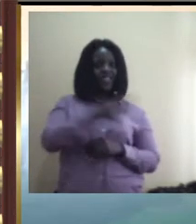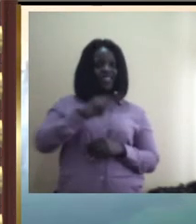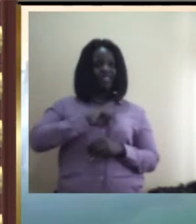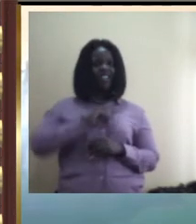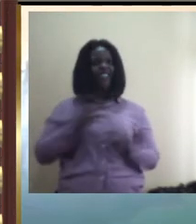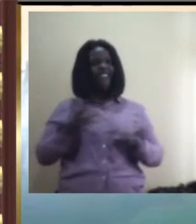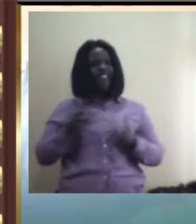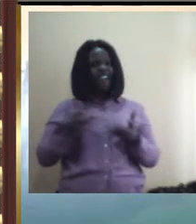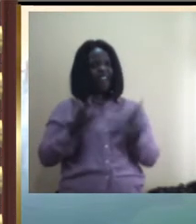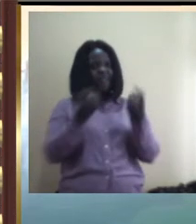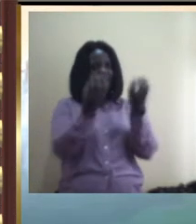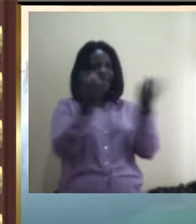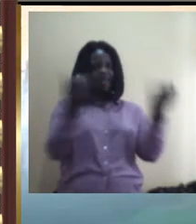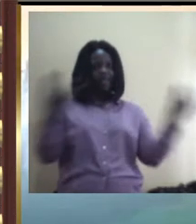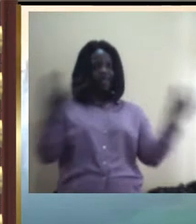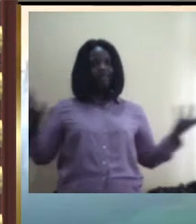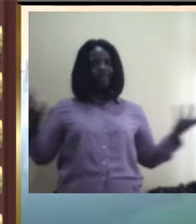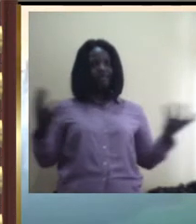different